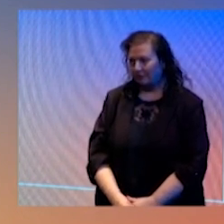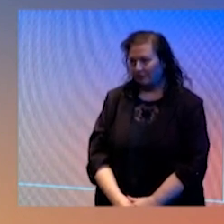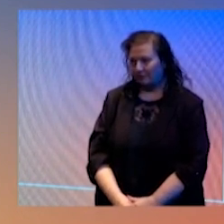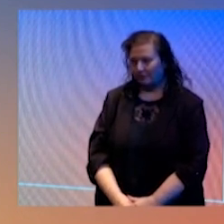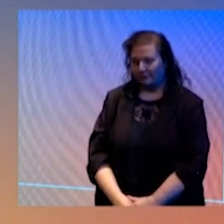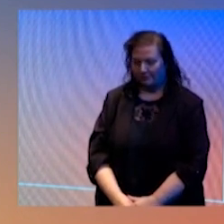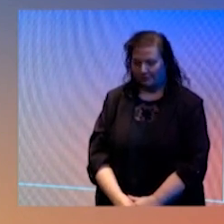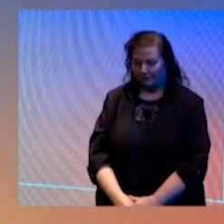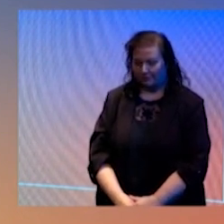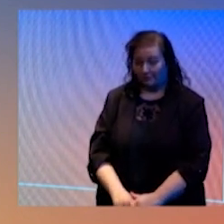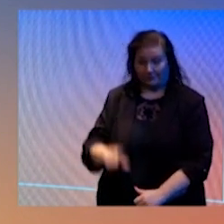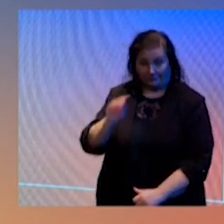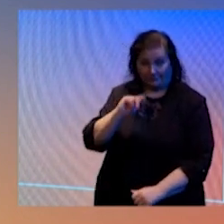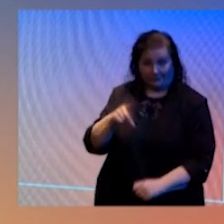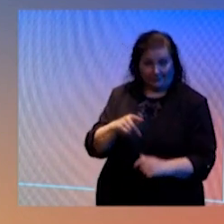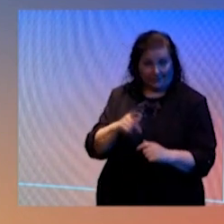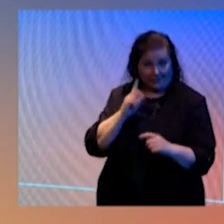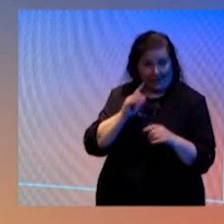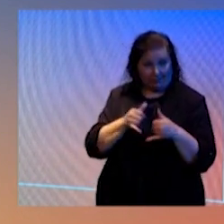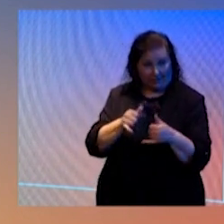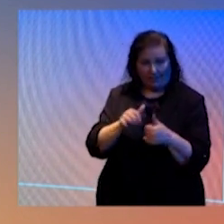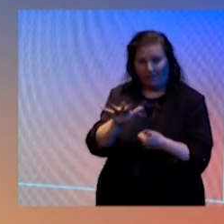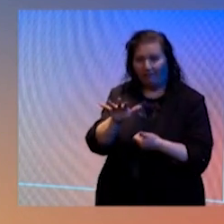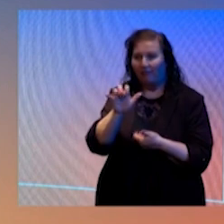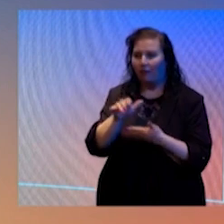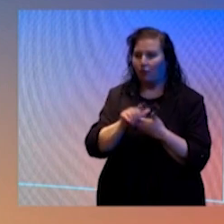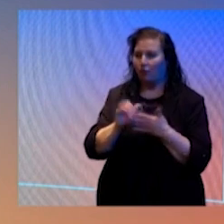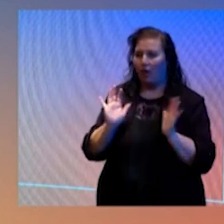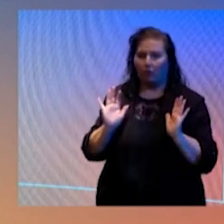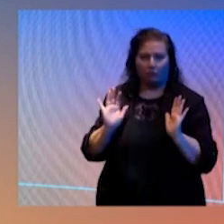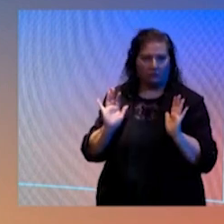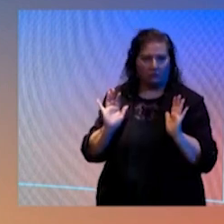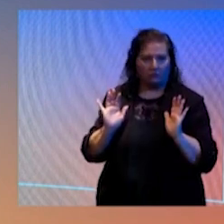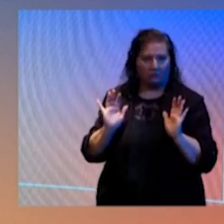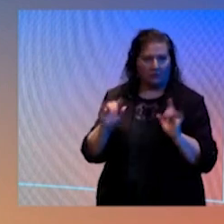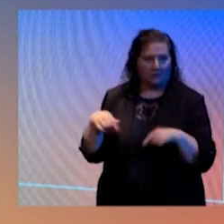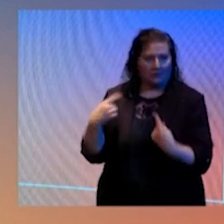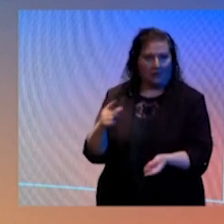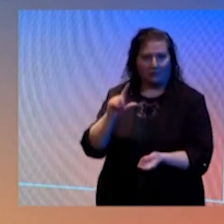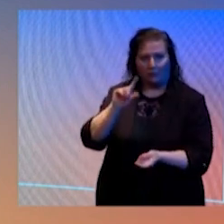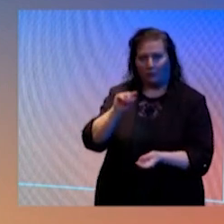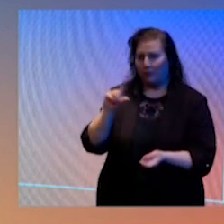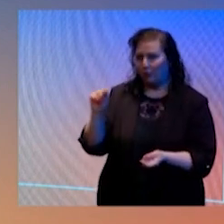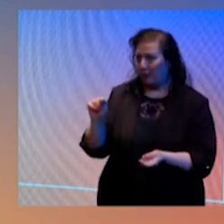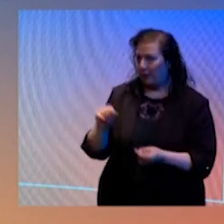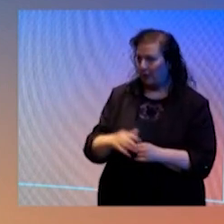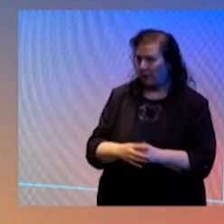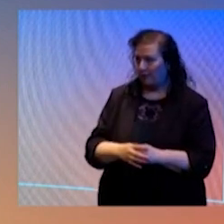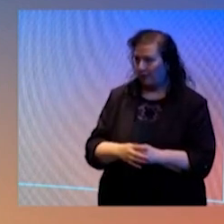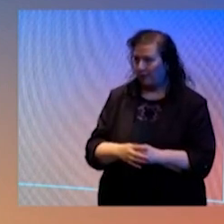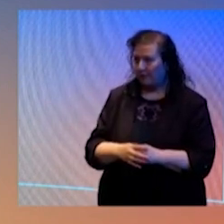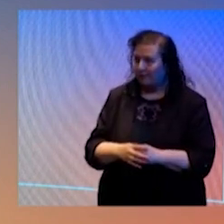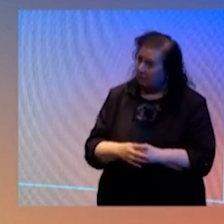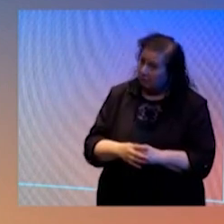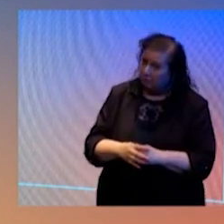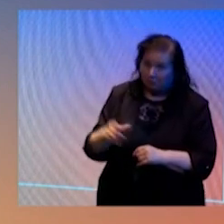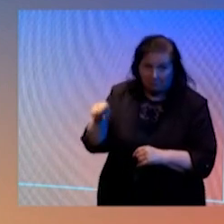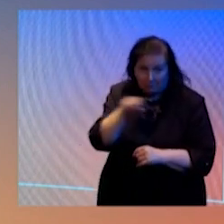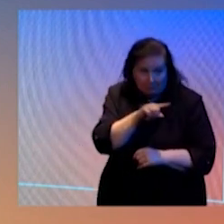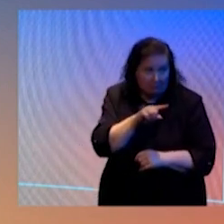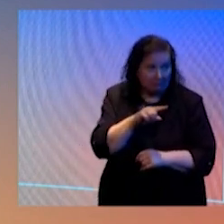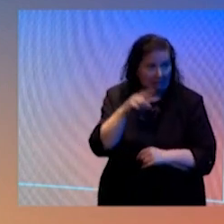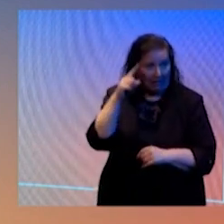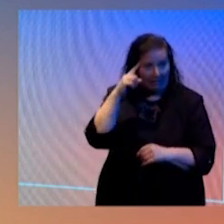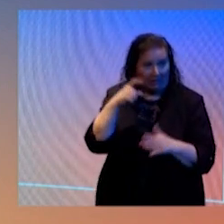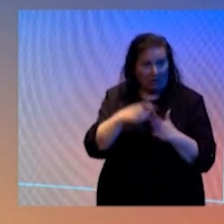You know, the TAP Award's been $500 since 2020. Anybody here think that